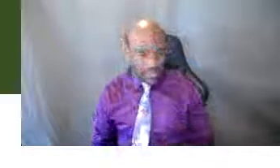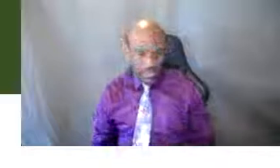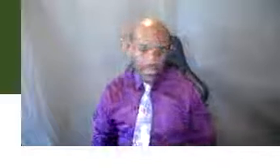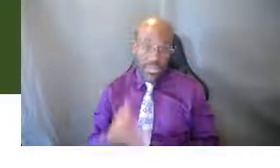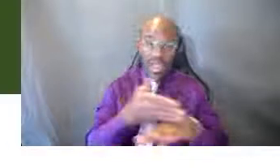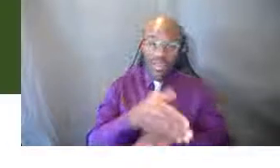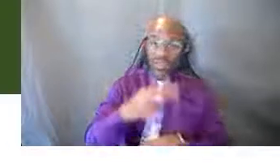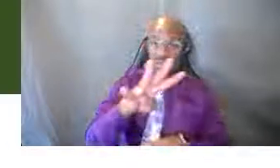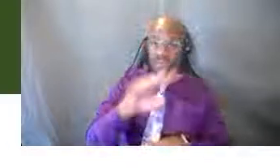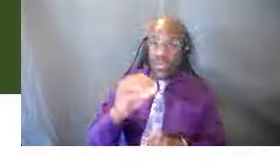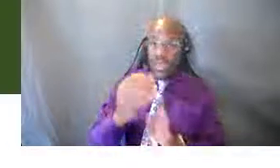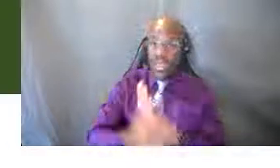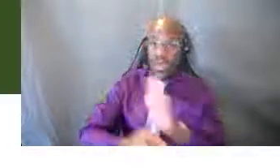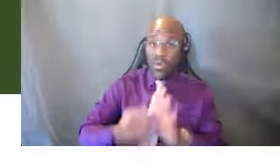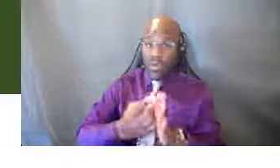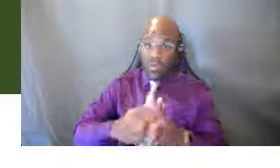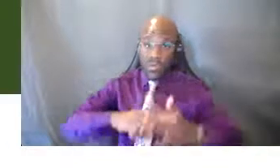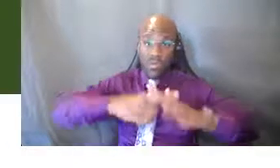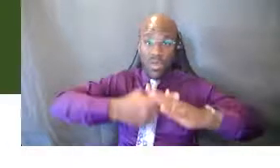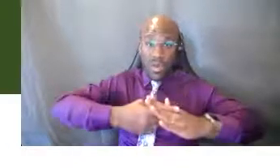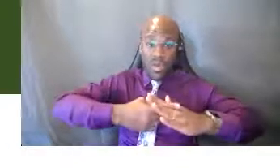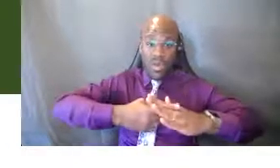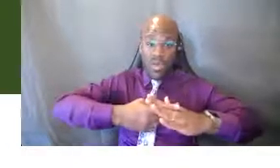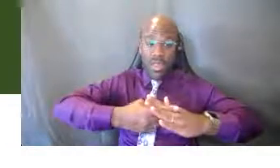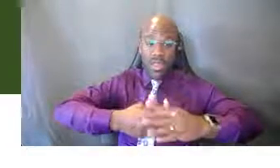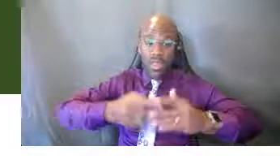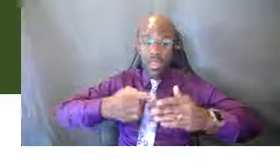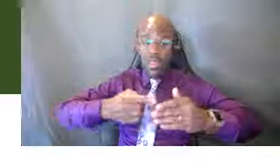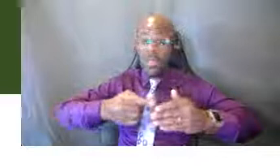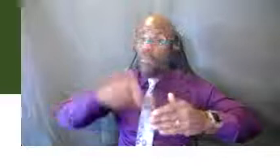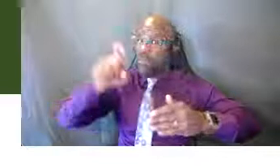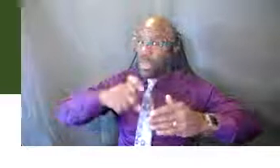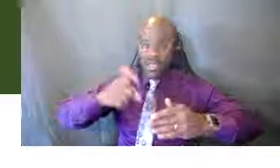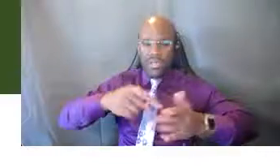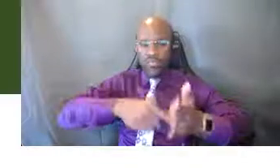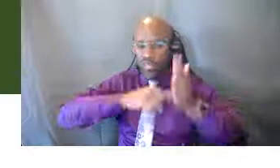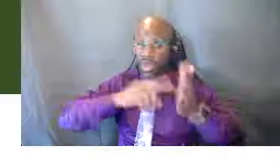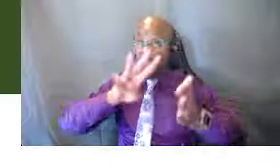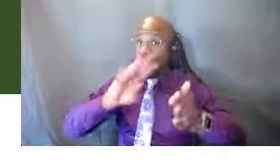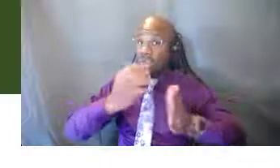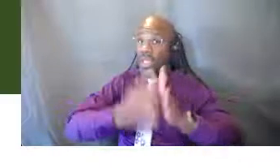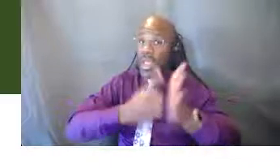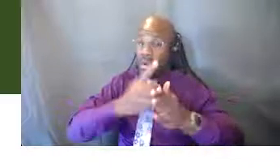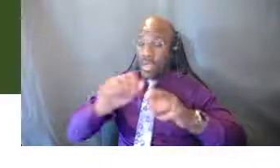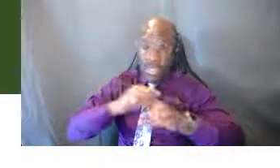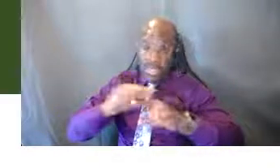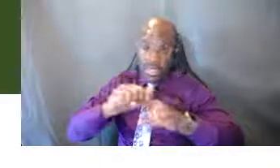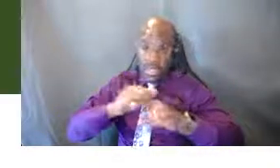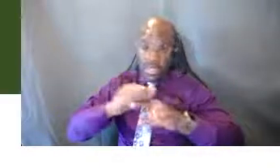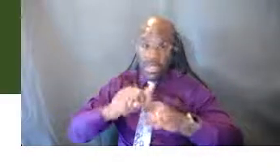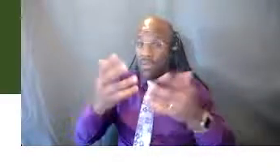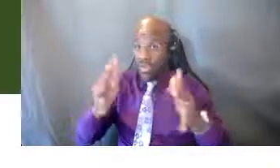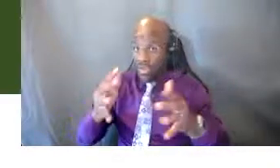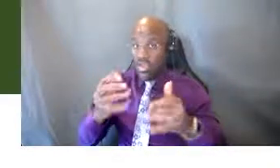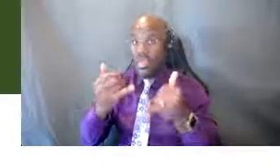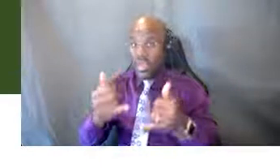that 40 hours is before they even go out into the field. Once the team members are in the field, they receive